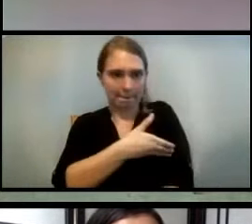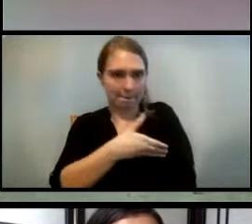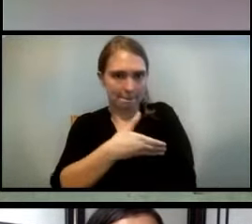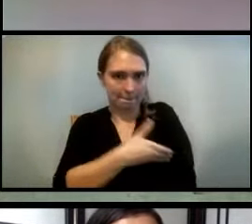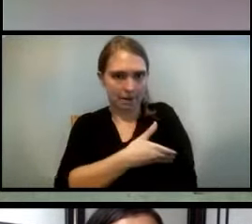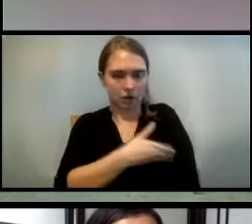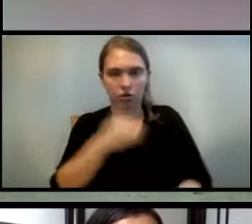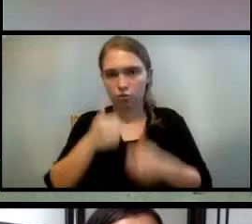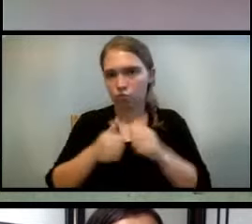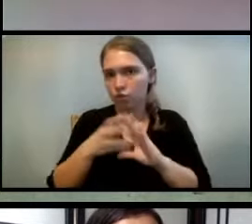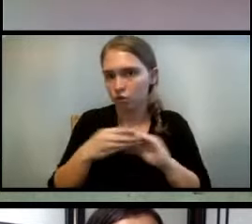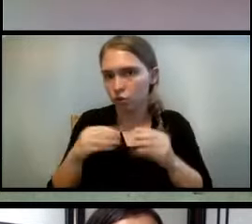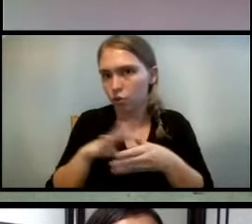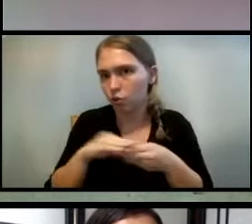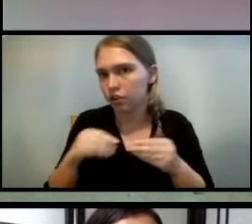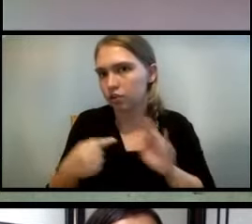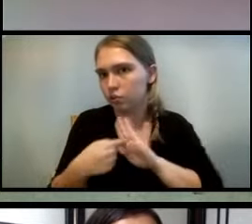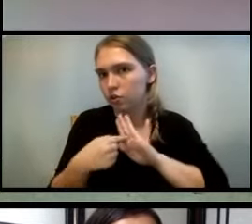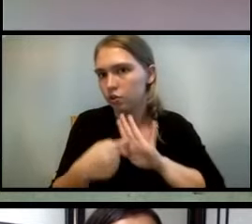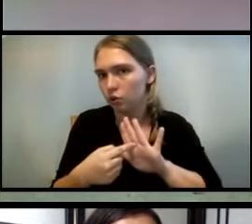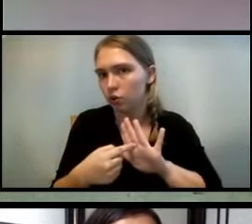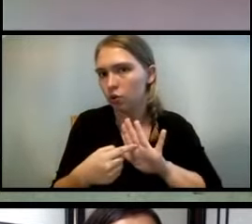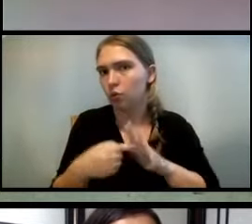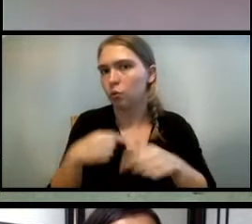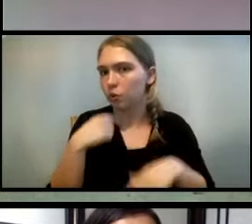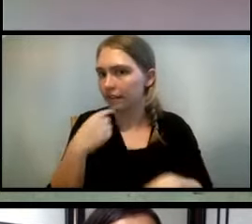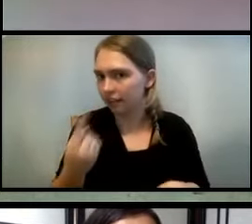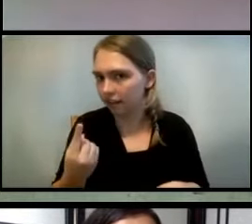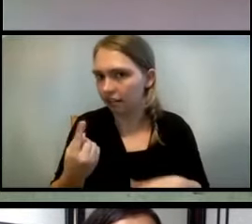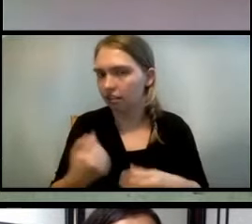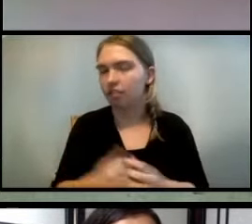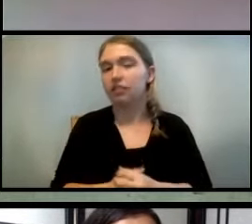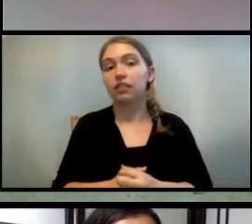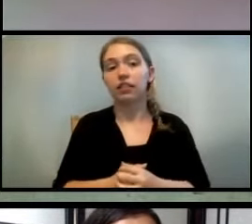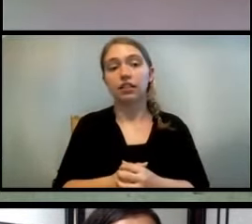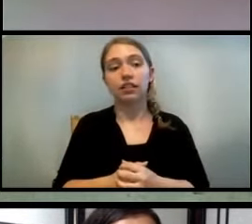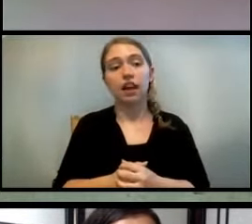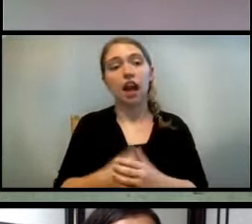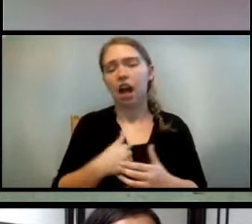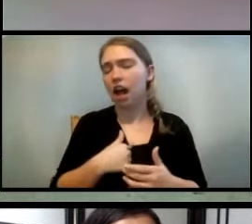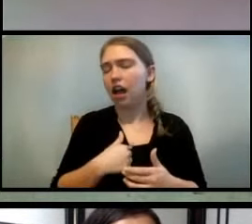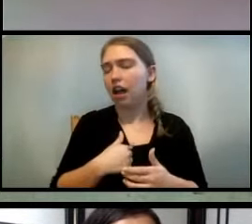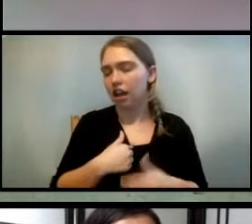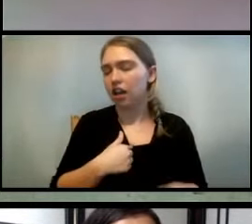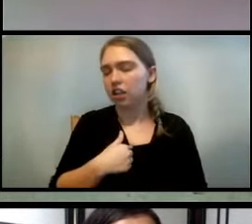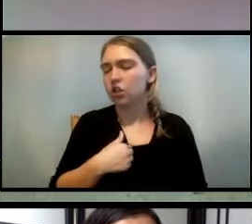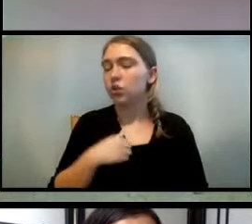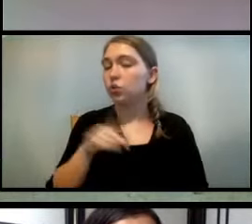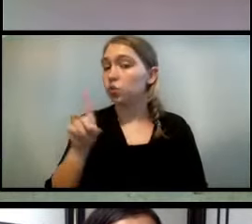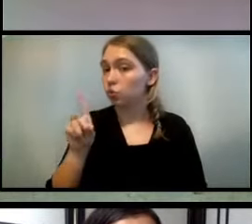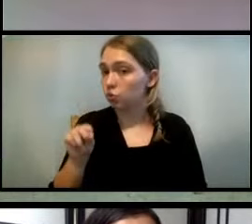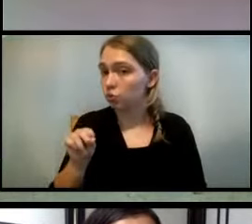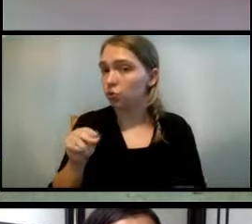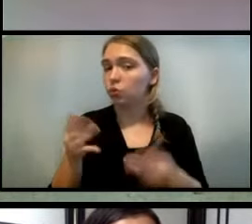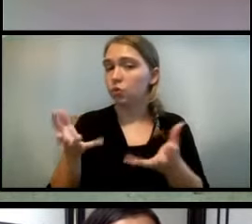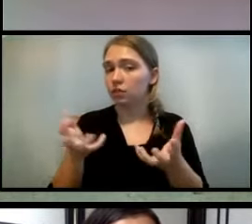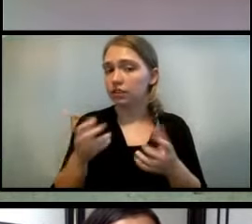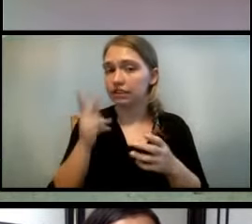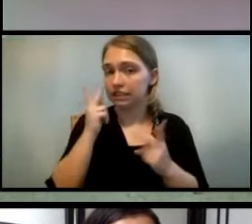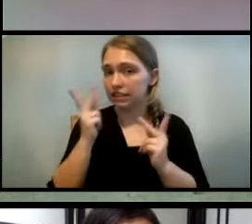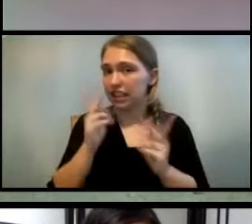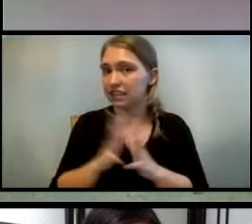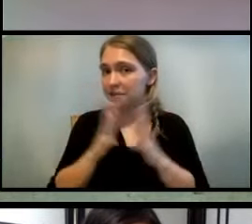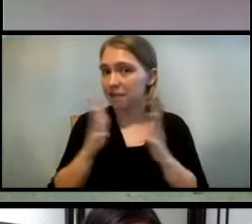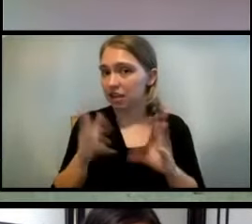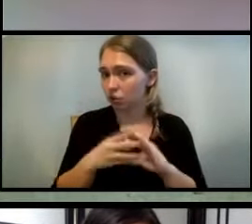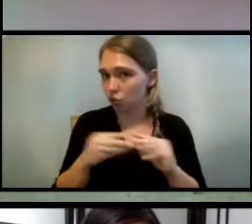so when, you know, admittedly, I do want to see as many stories as possible.